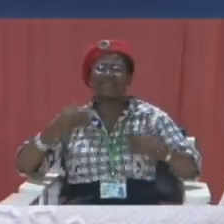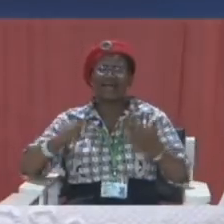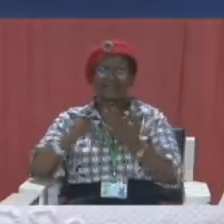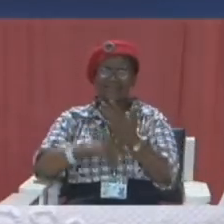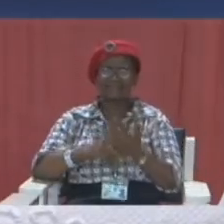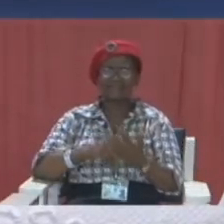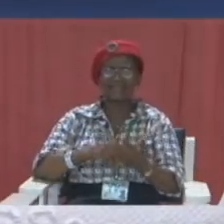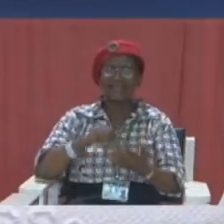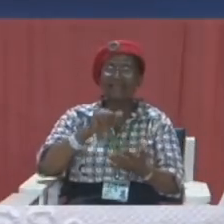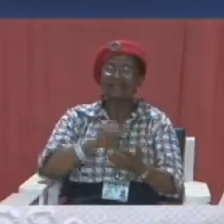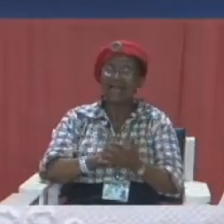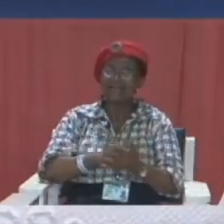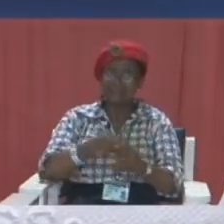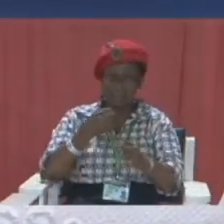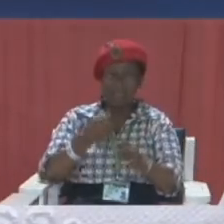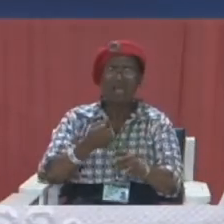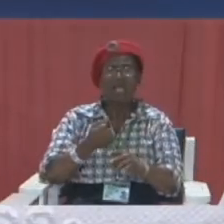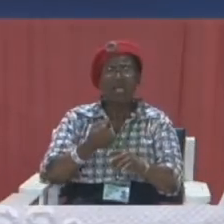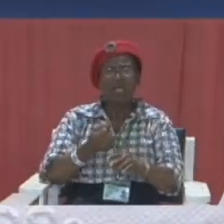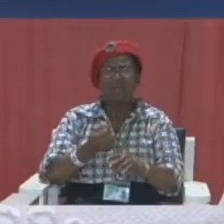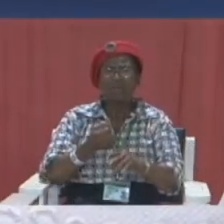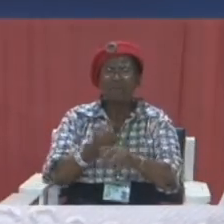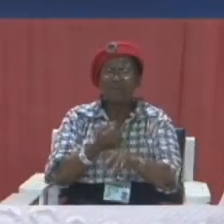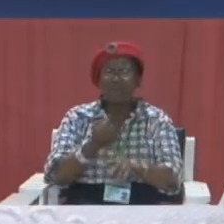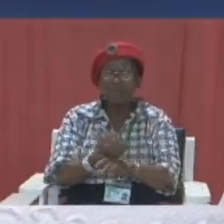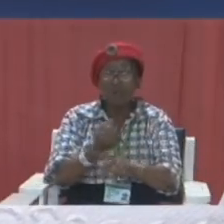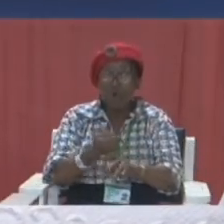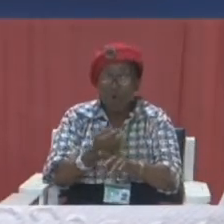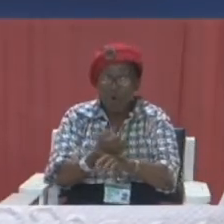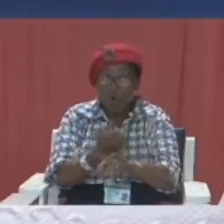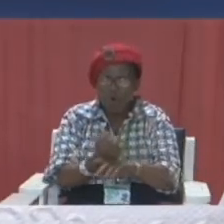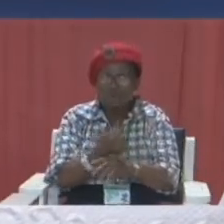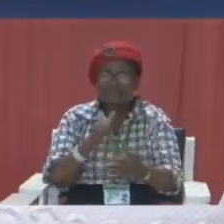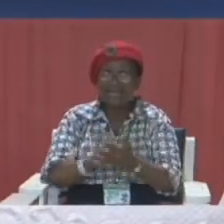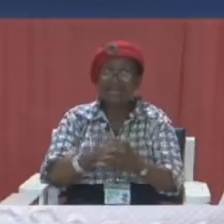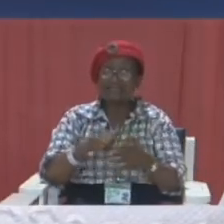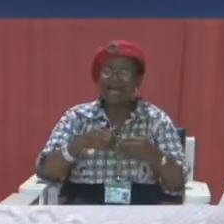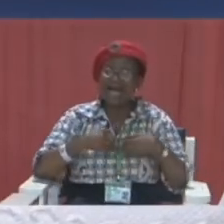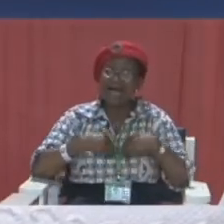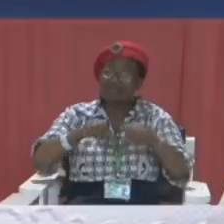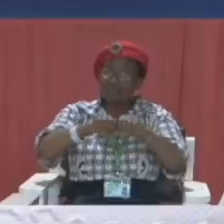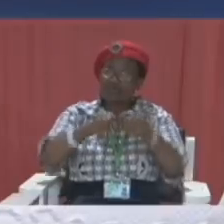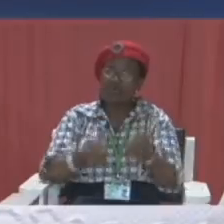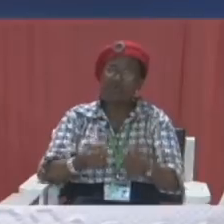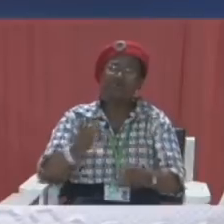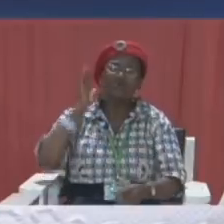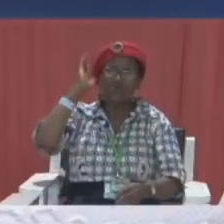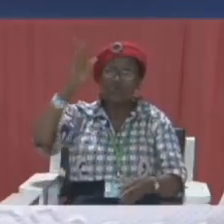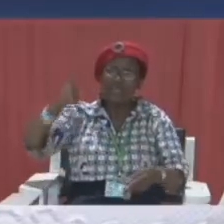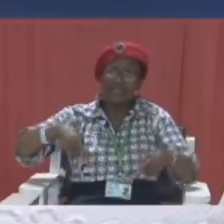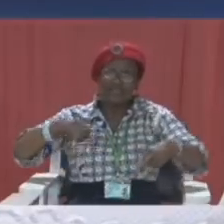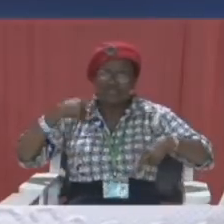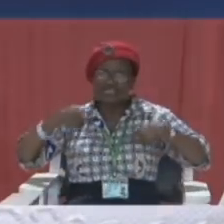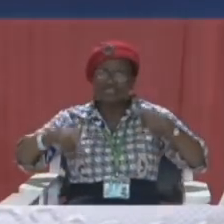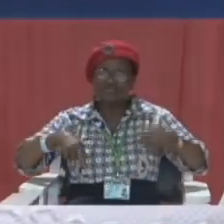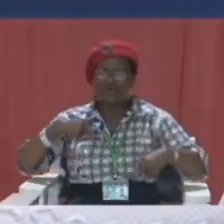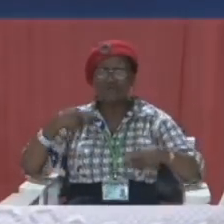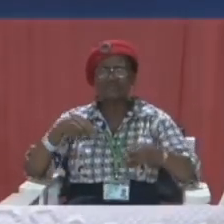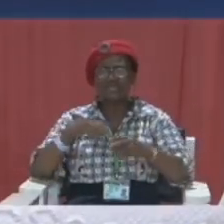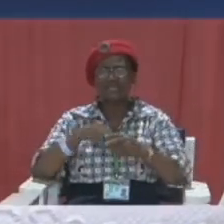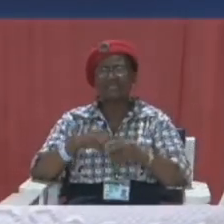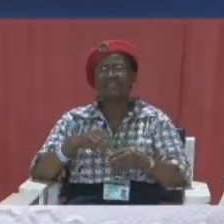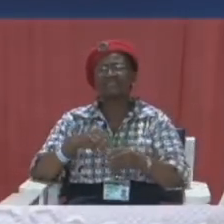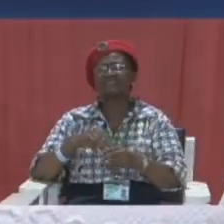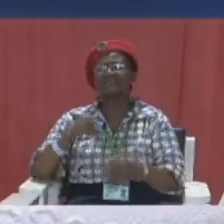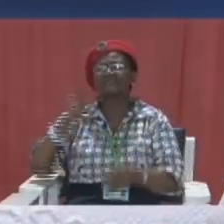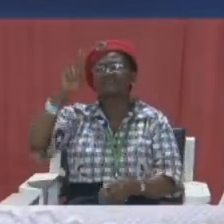you have broken may rejoice. Yeah, we go to what you run to the mayo. In Nehemiah chapter